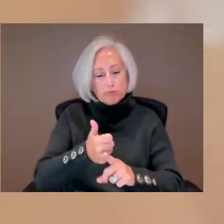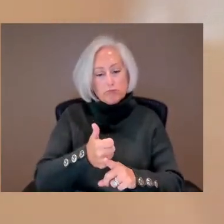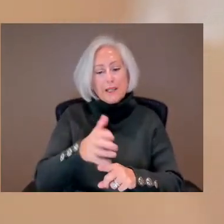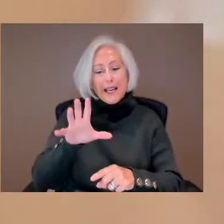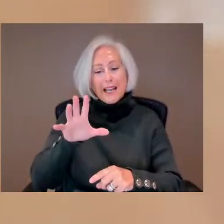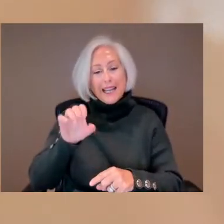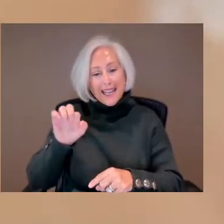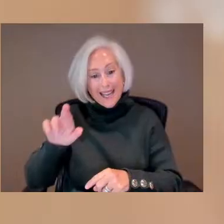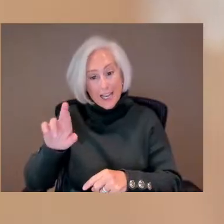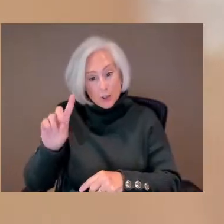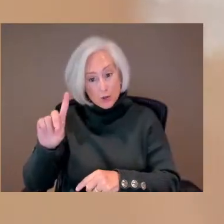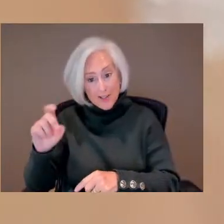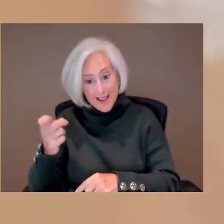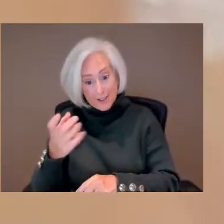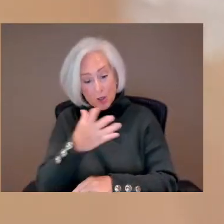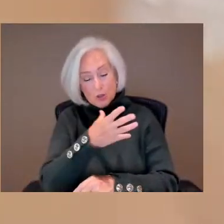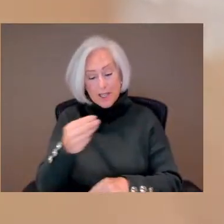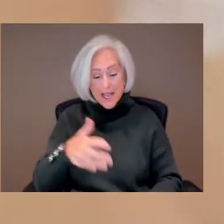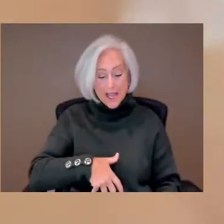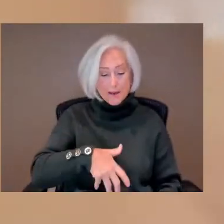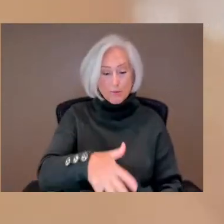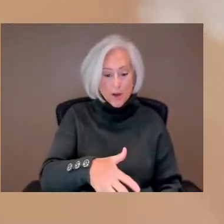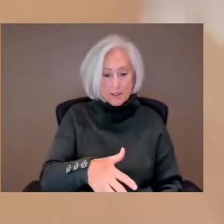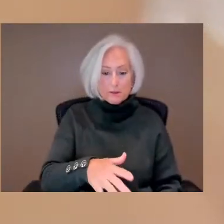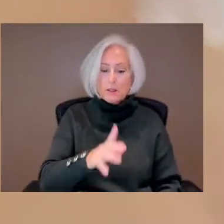to permanently stick in your brain for sure.